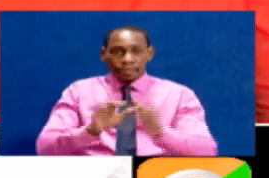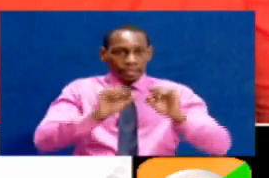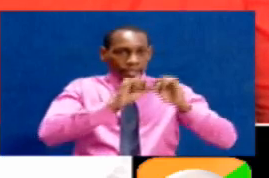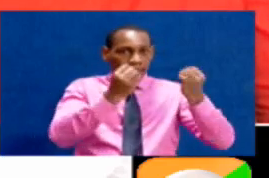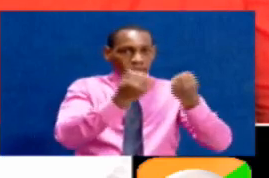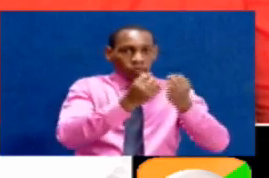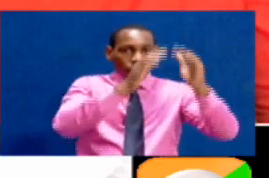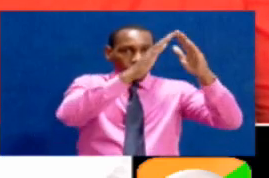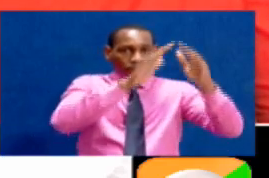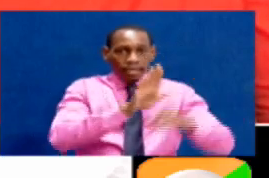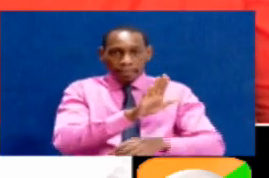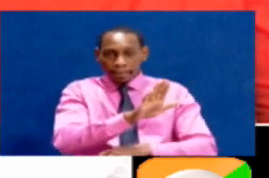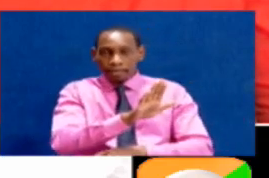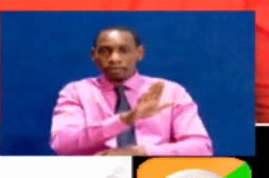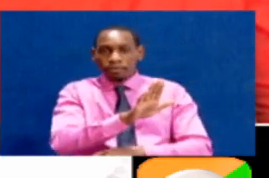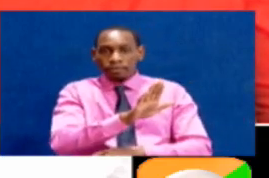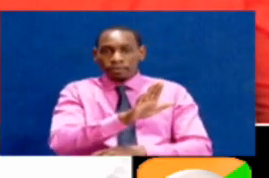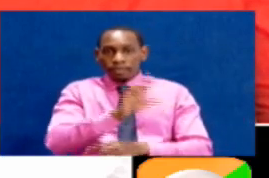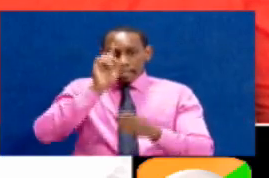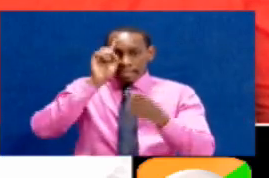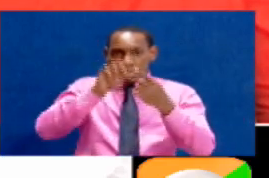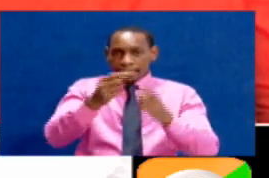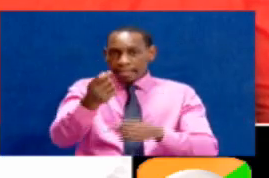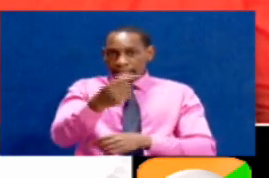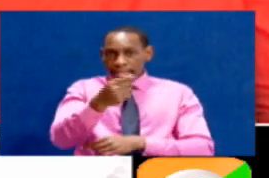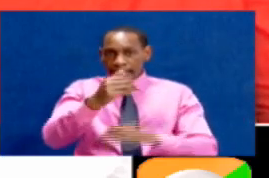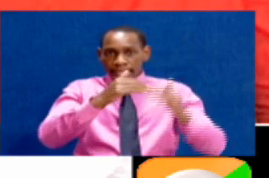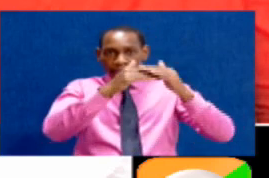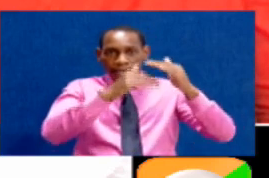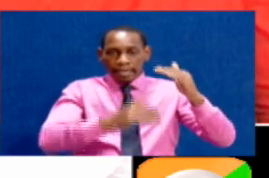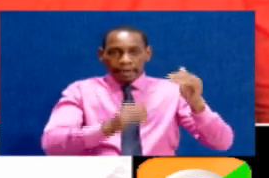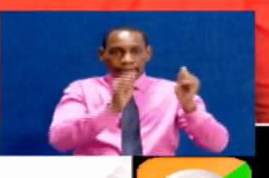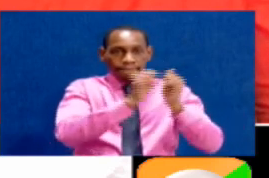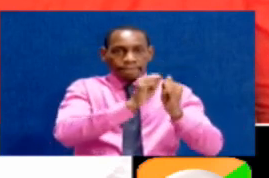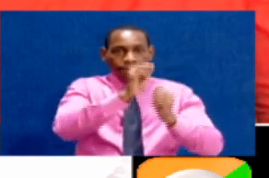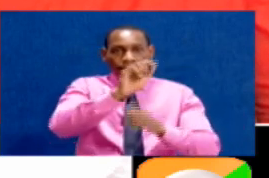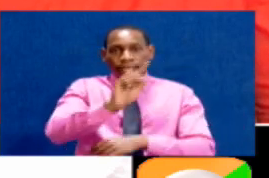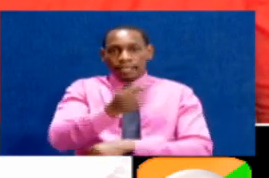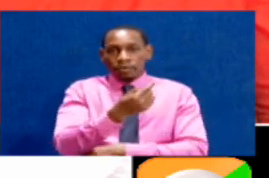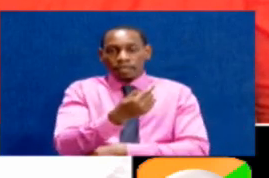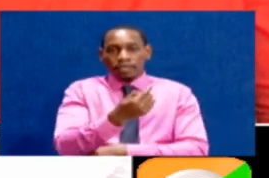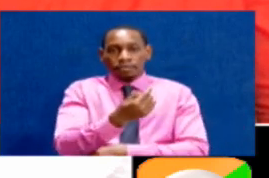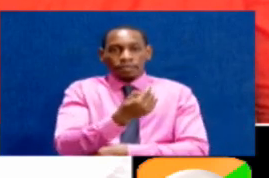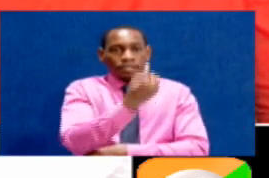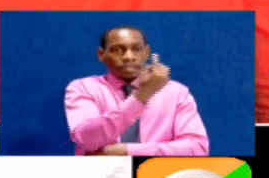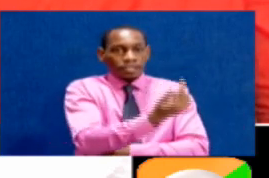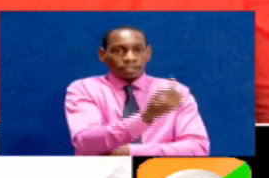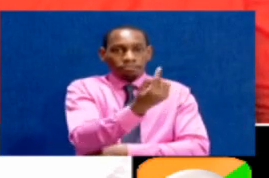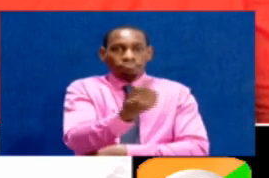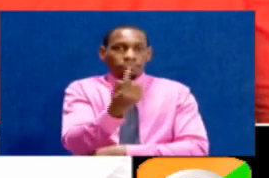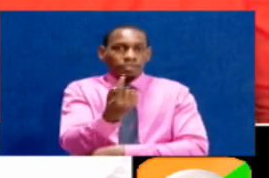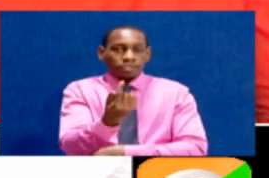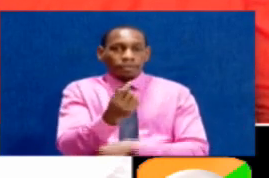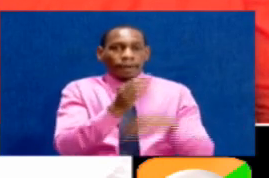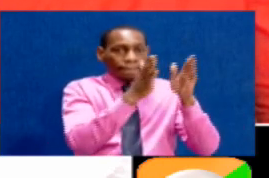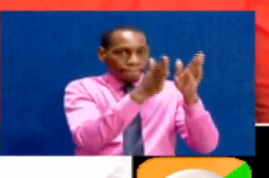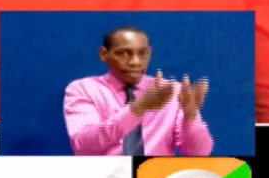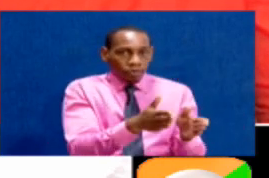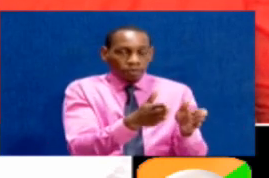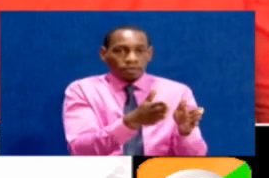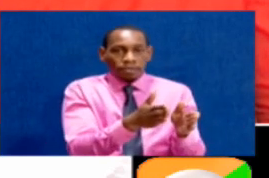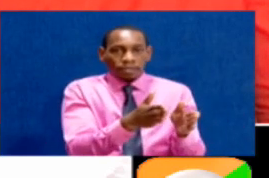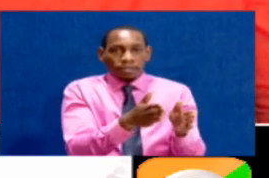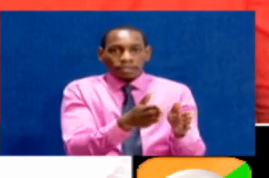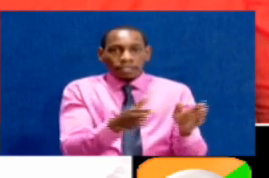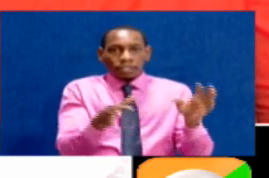social housing is looking at an income of less than 15,000 per person,